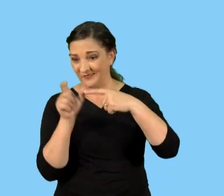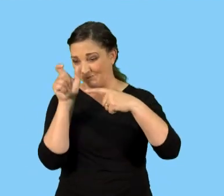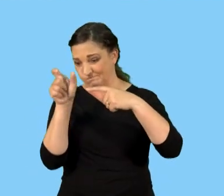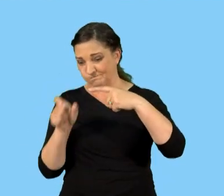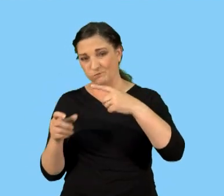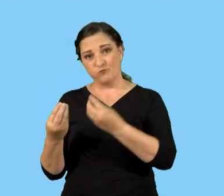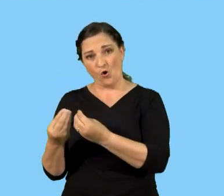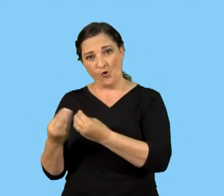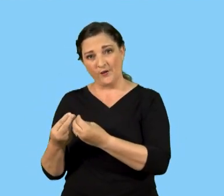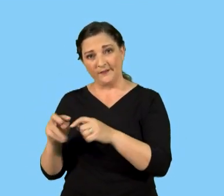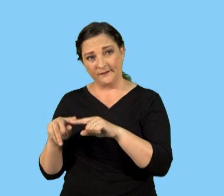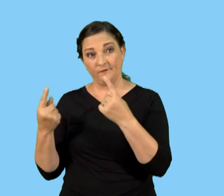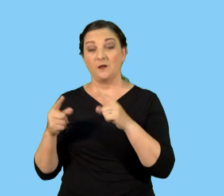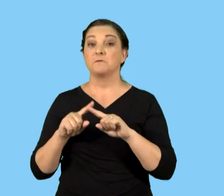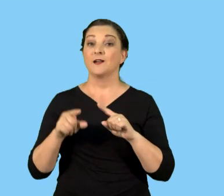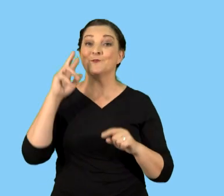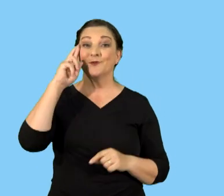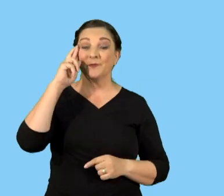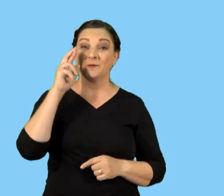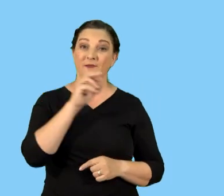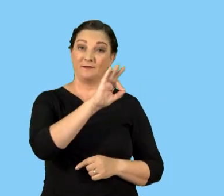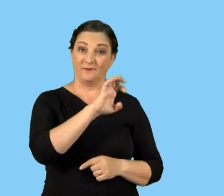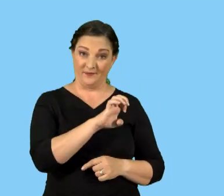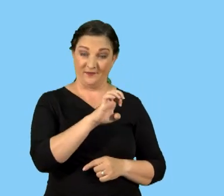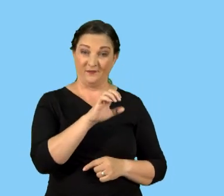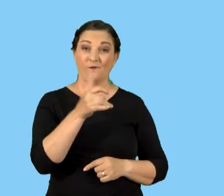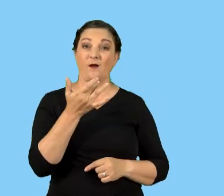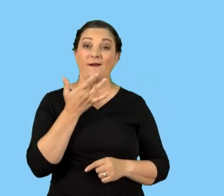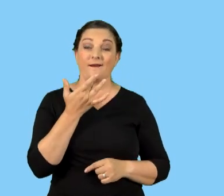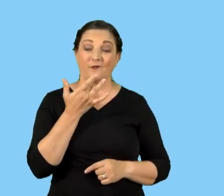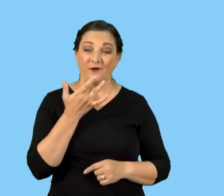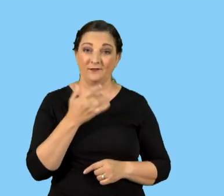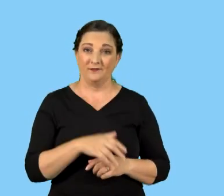The reason is iron. We need to remember that iron, Fe,